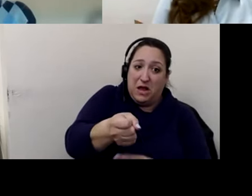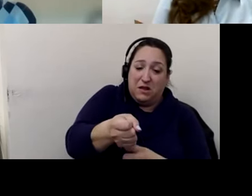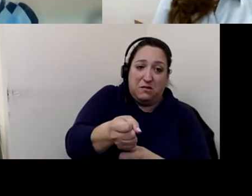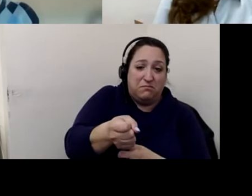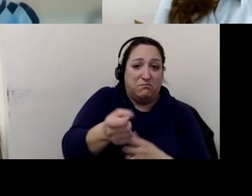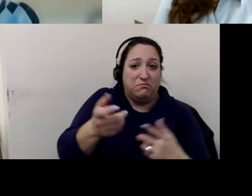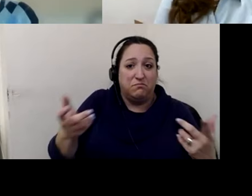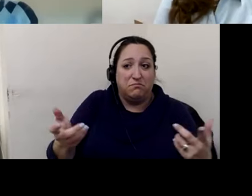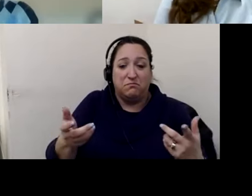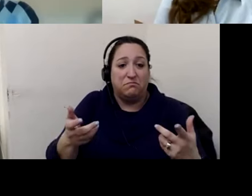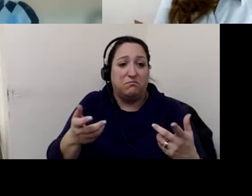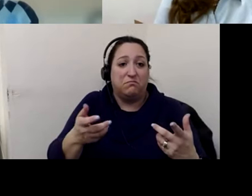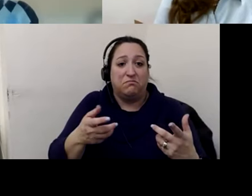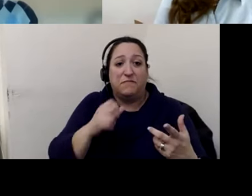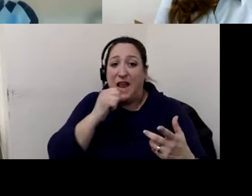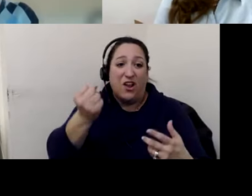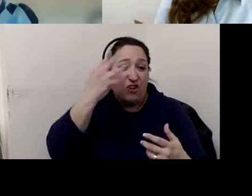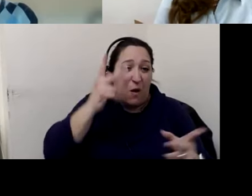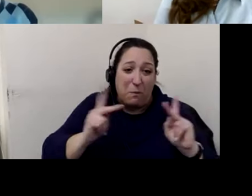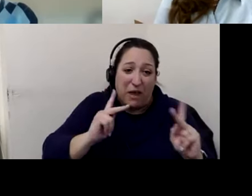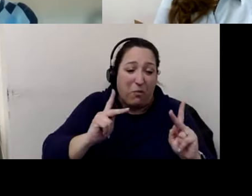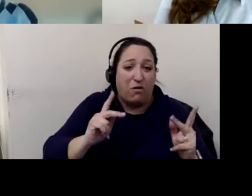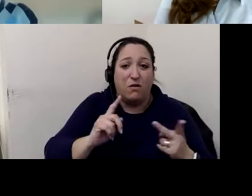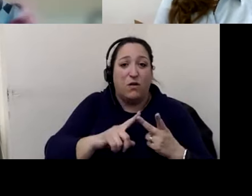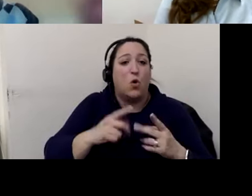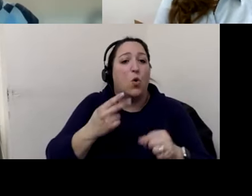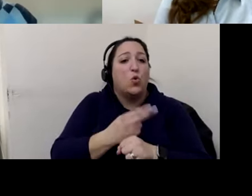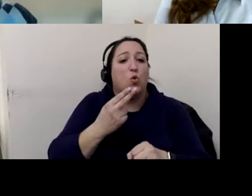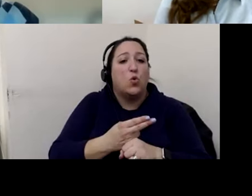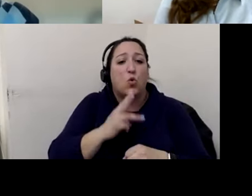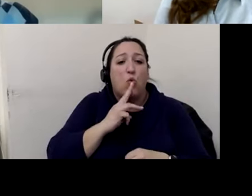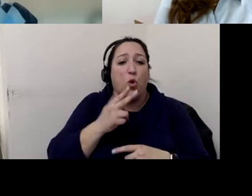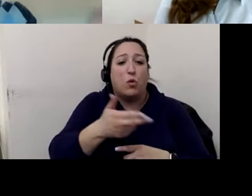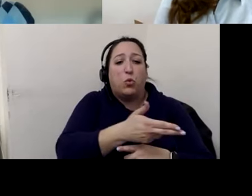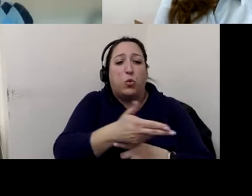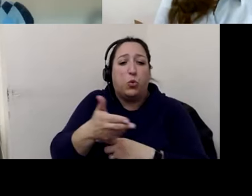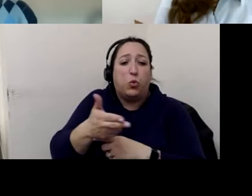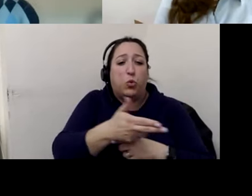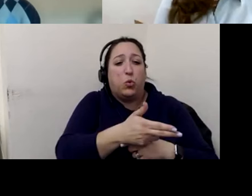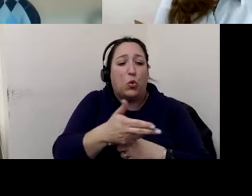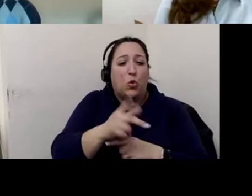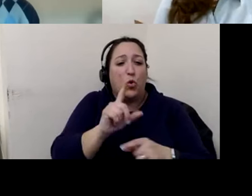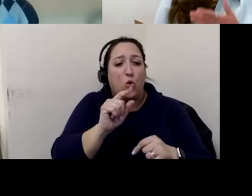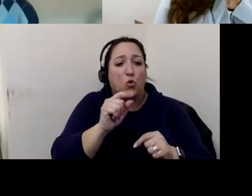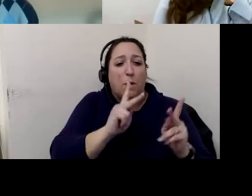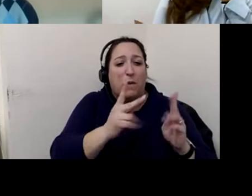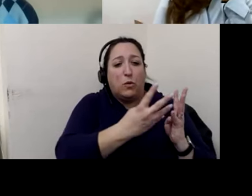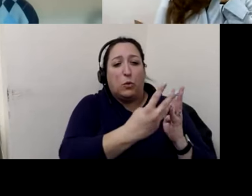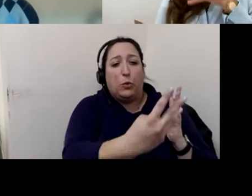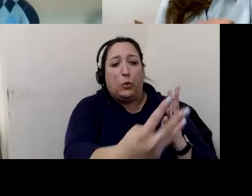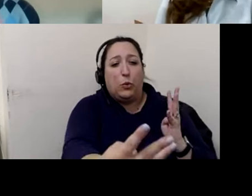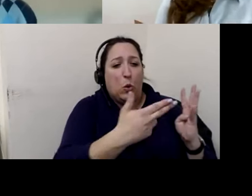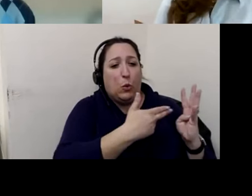not shower people, they would use a hose so they could get 20 people cleaned at